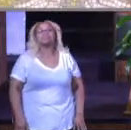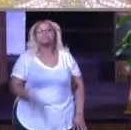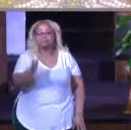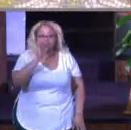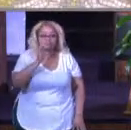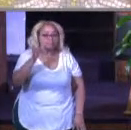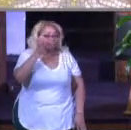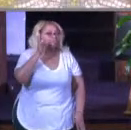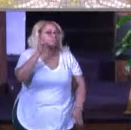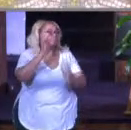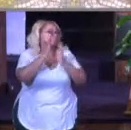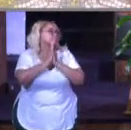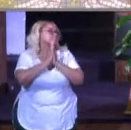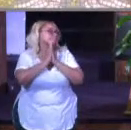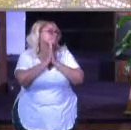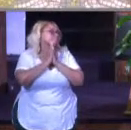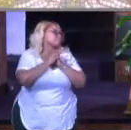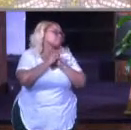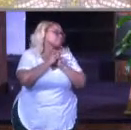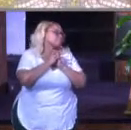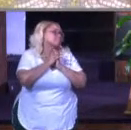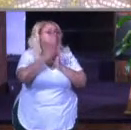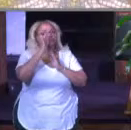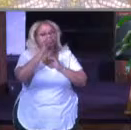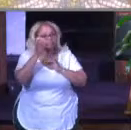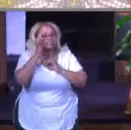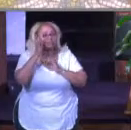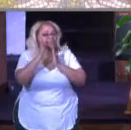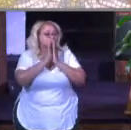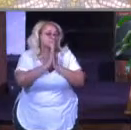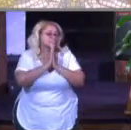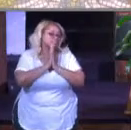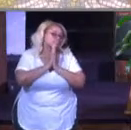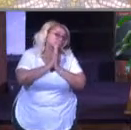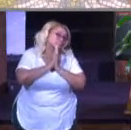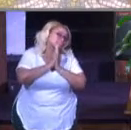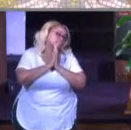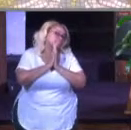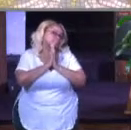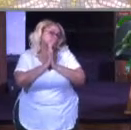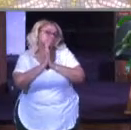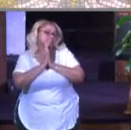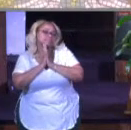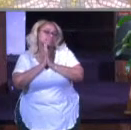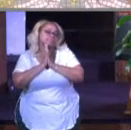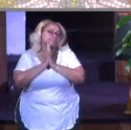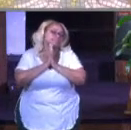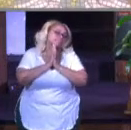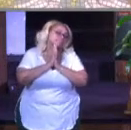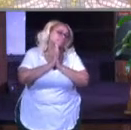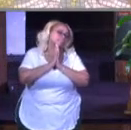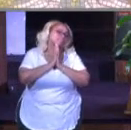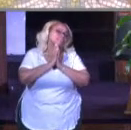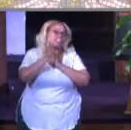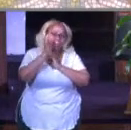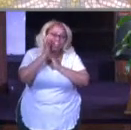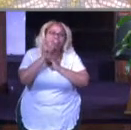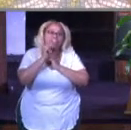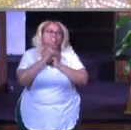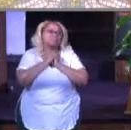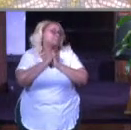God heard your prayer. God heard your prayer. Yeah, yeah, he heard your